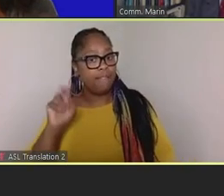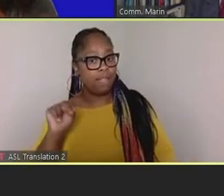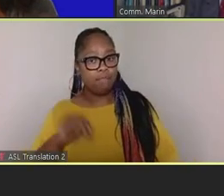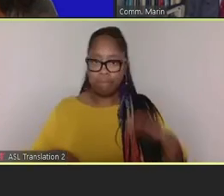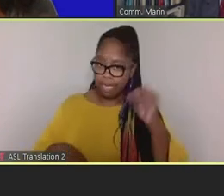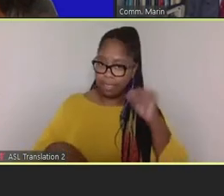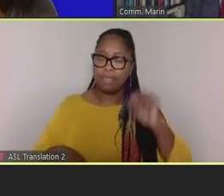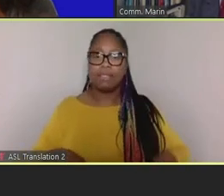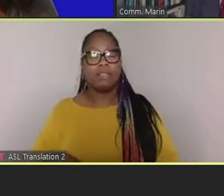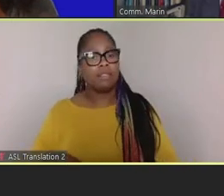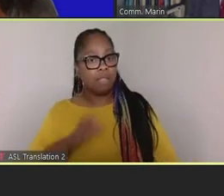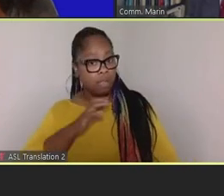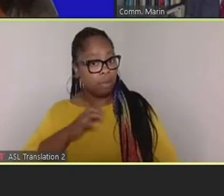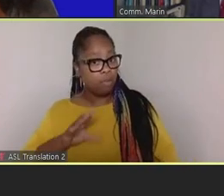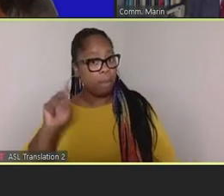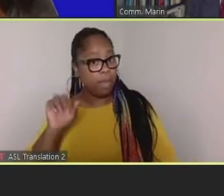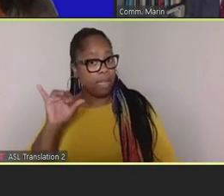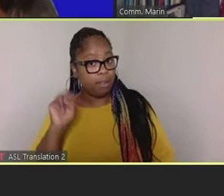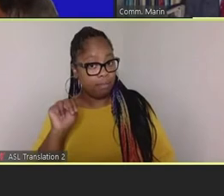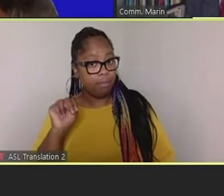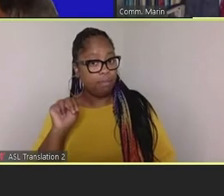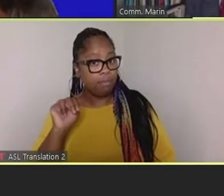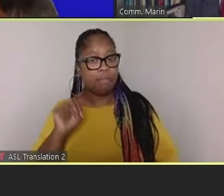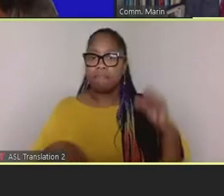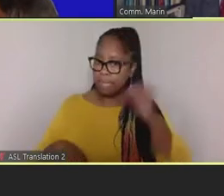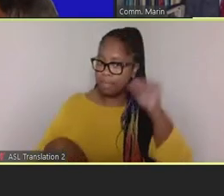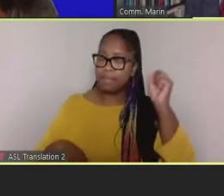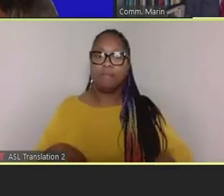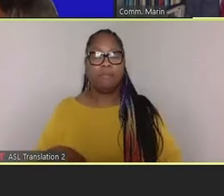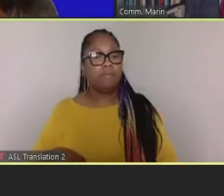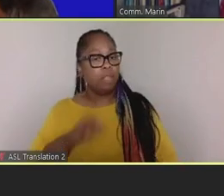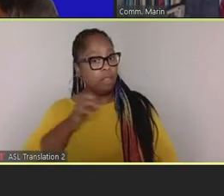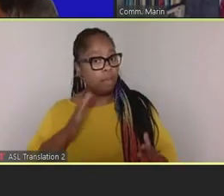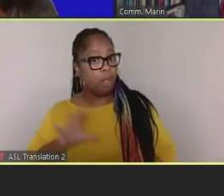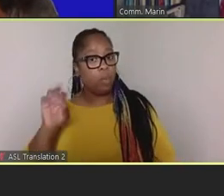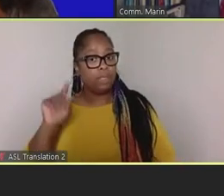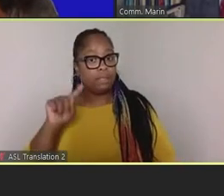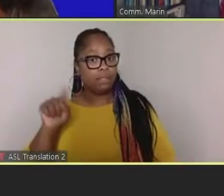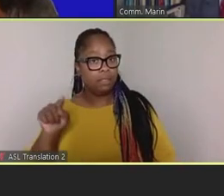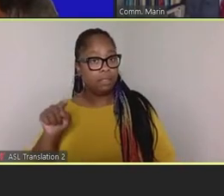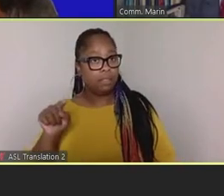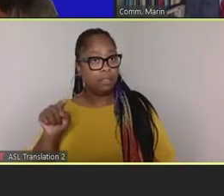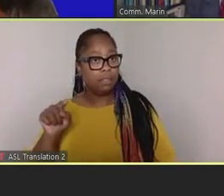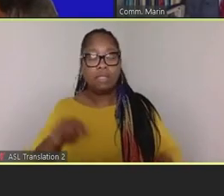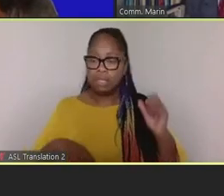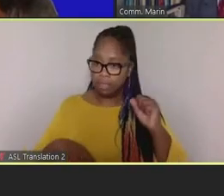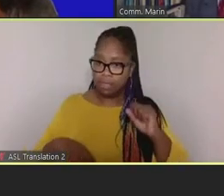Yes. Commissioner Marin. Yes. Commissioner Ortiz.